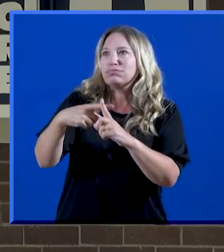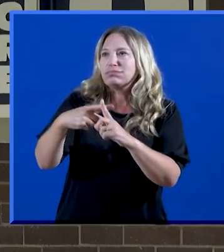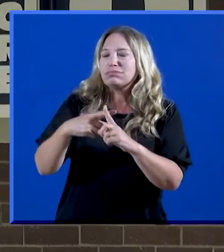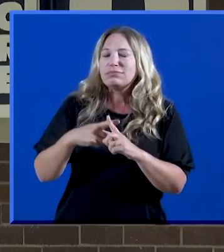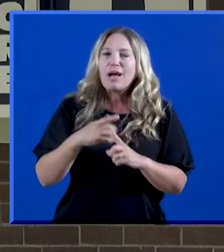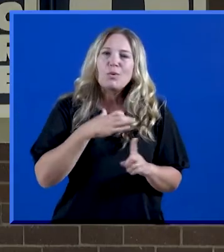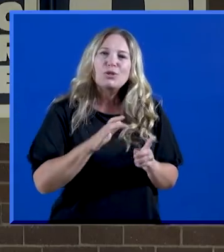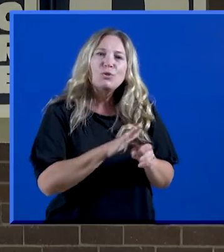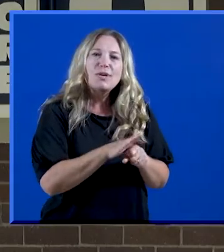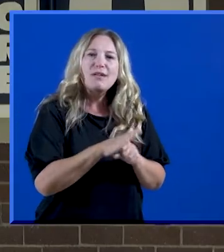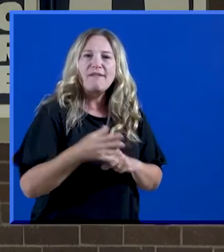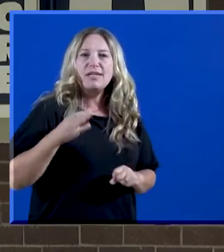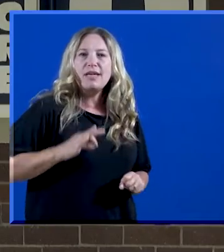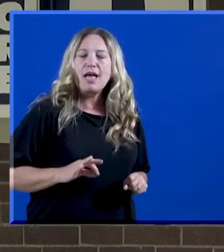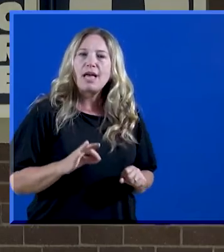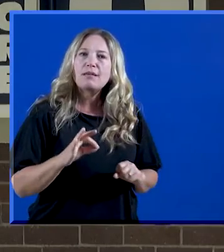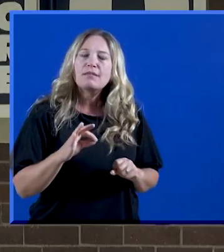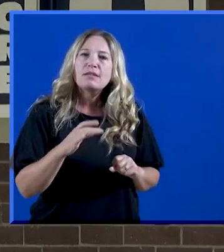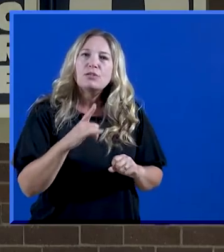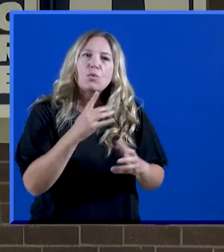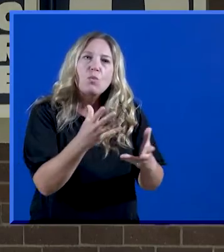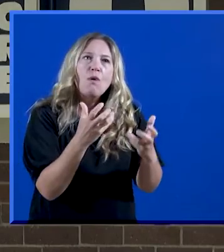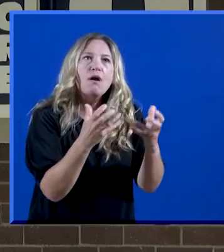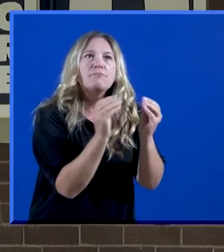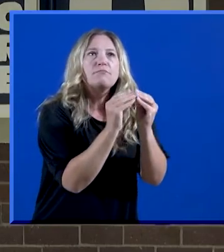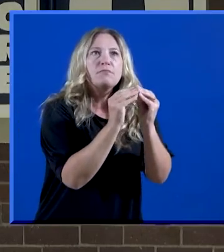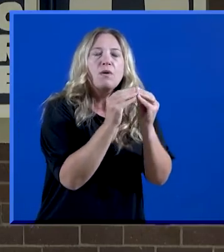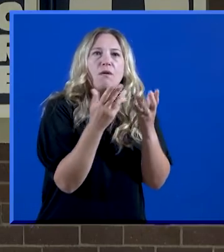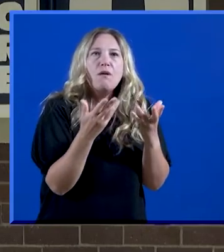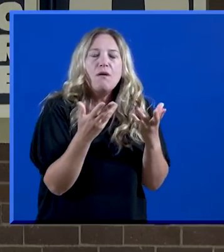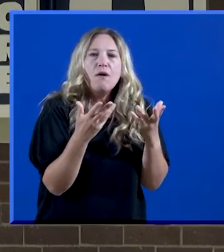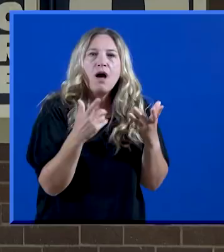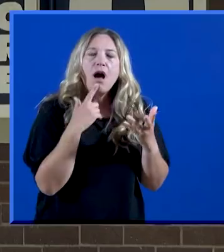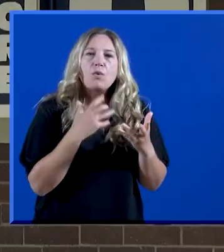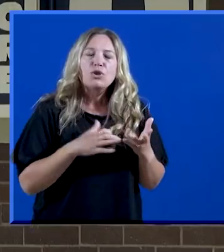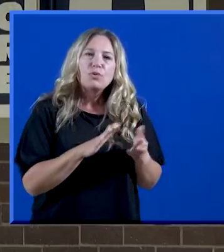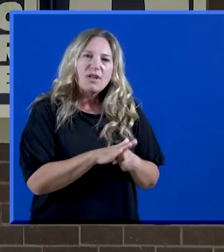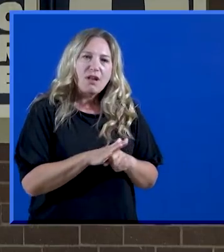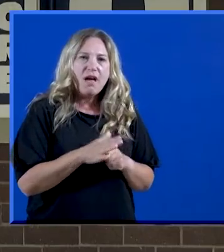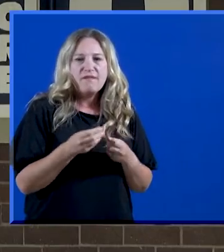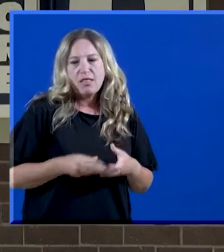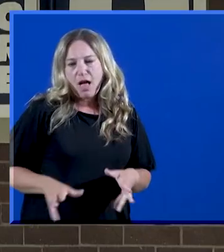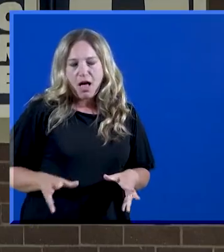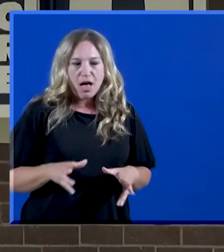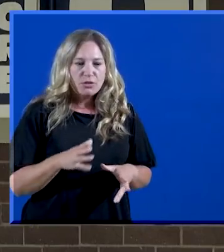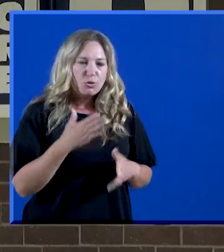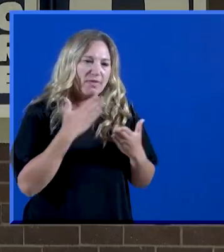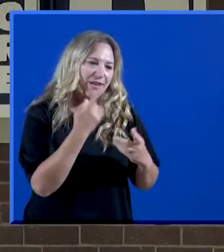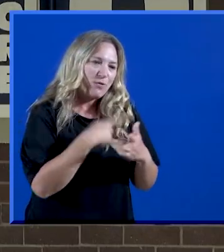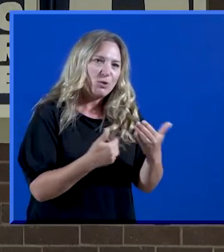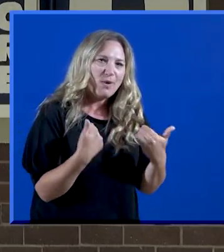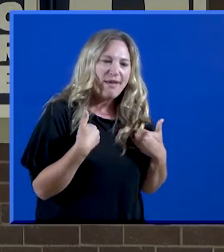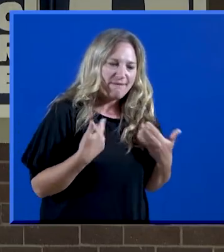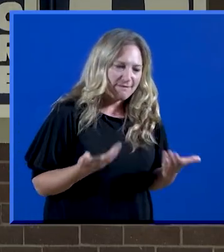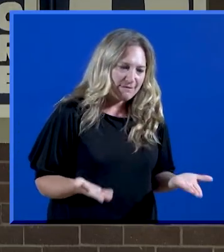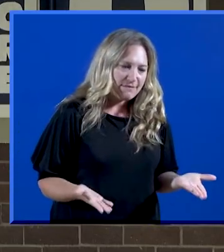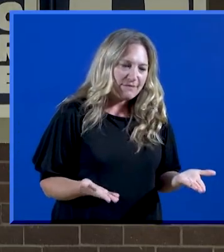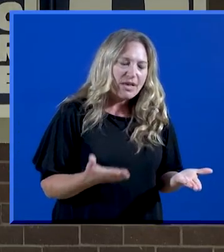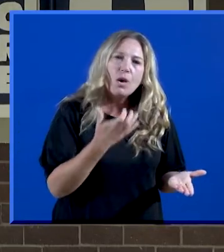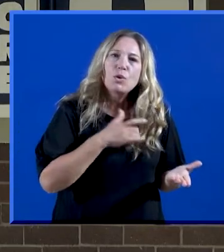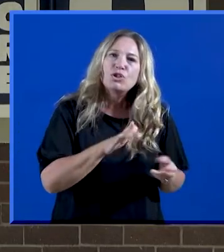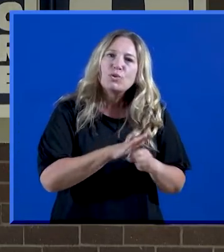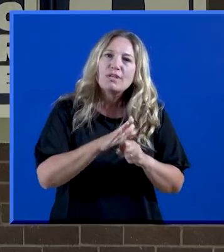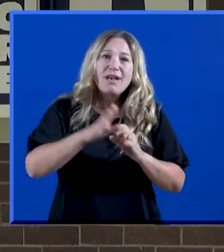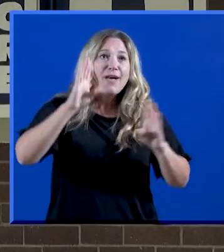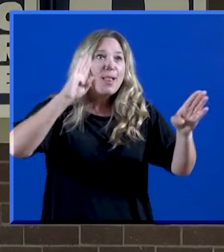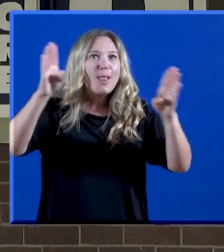bigger. I wish you enough gain to satisfy your wanting. I wish you enough loss to appreciate all that you possess. I